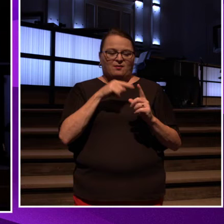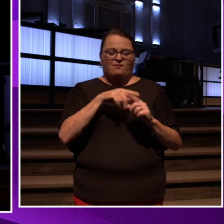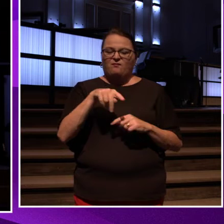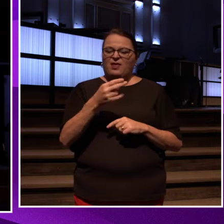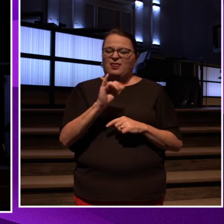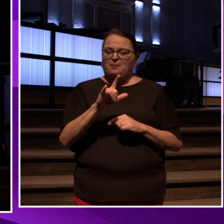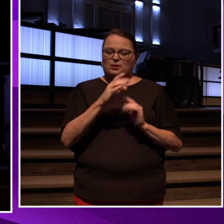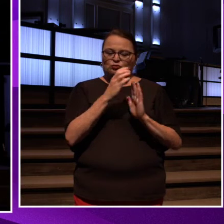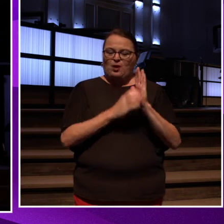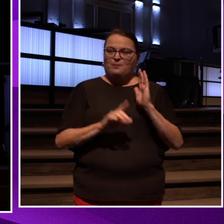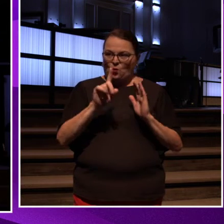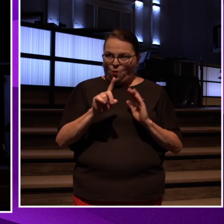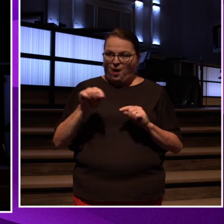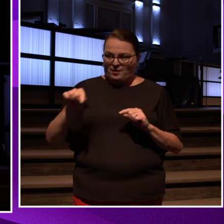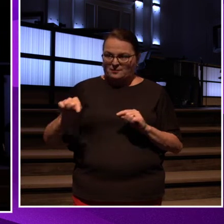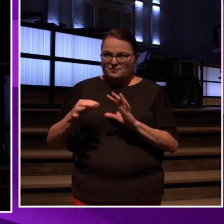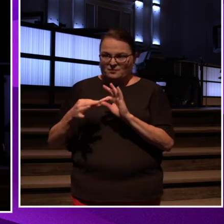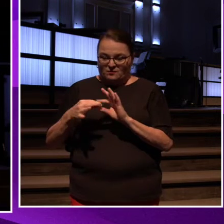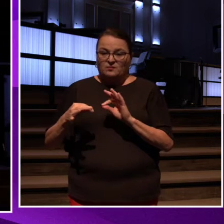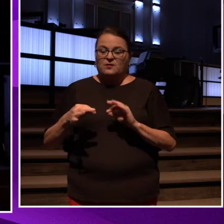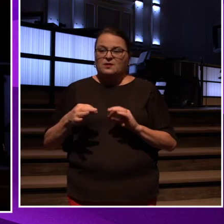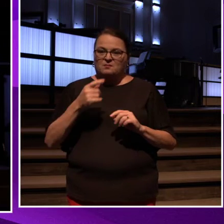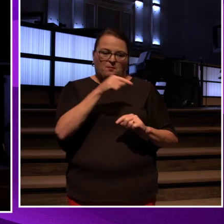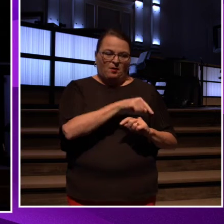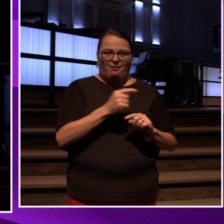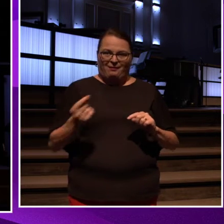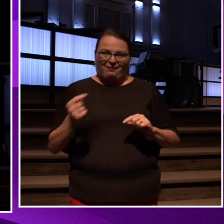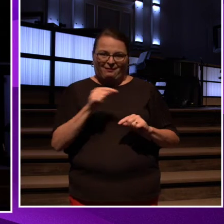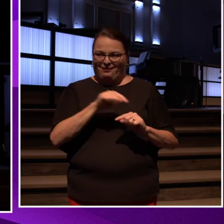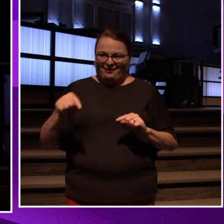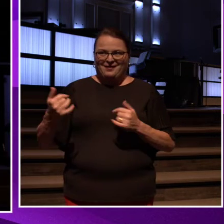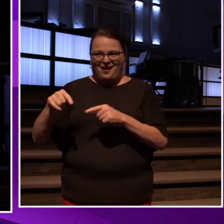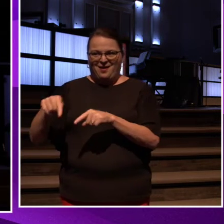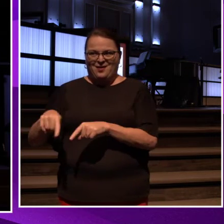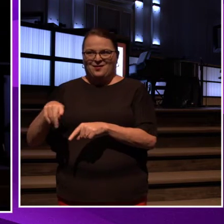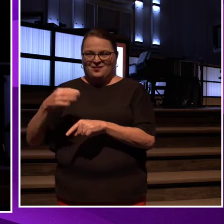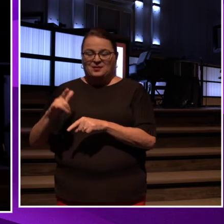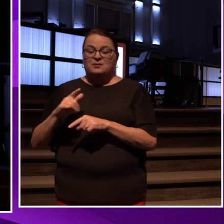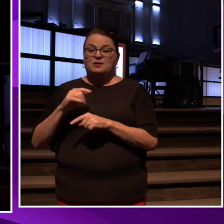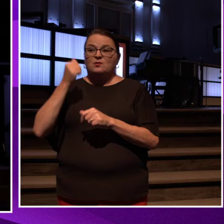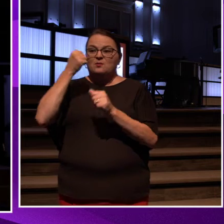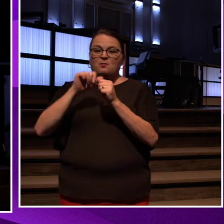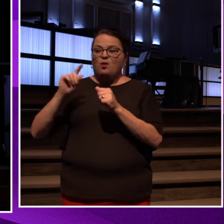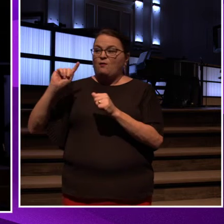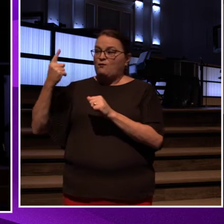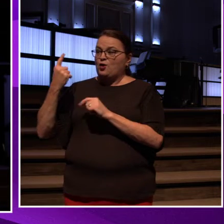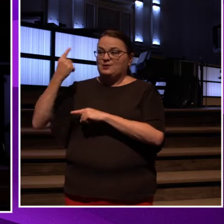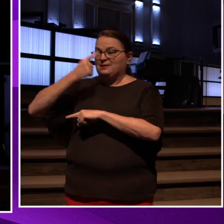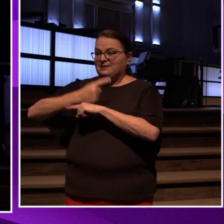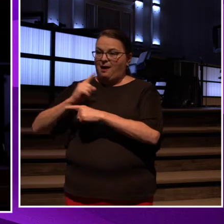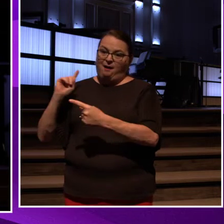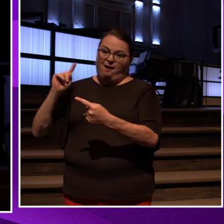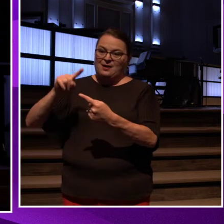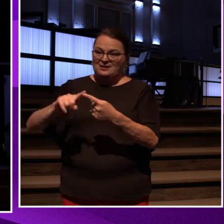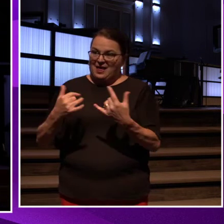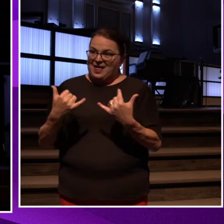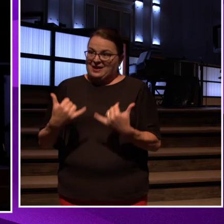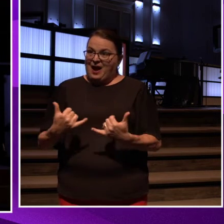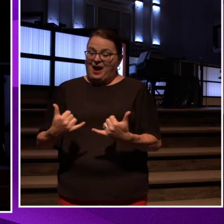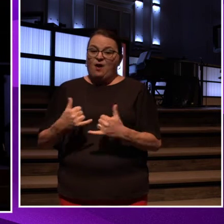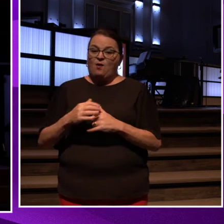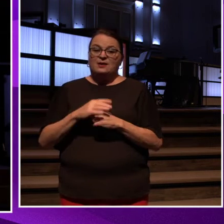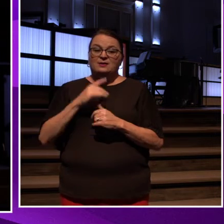1. So I gave you the introduction just based on that passage that I read to you from the first day until now. And this is what he says